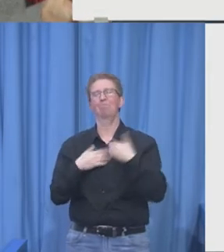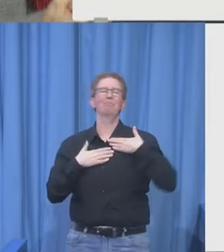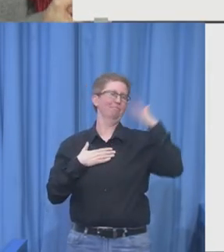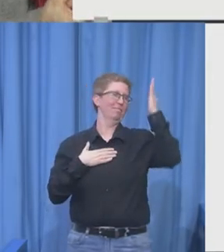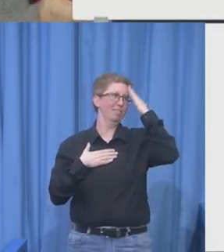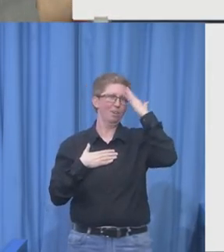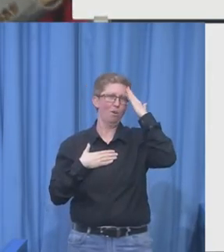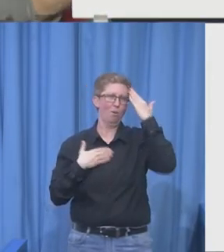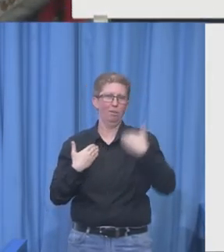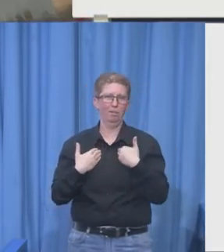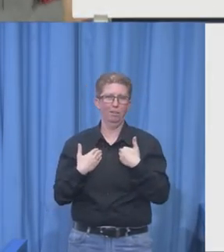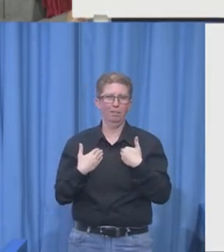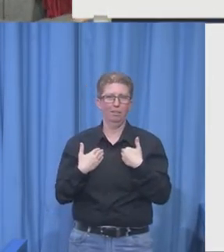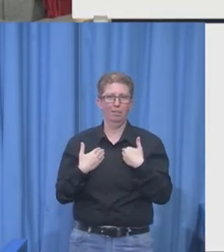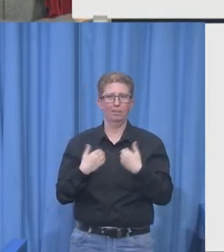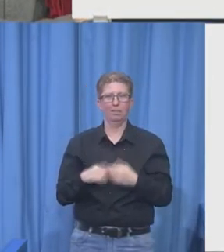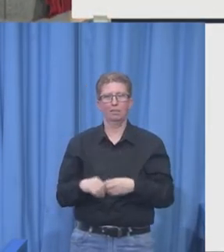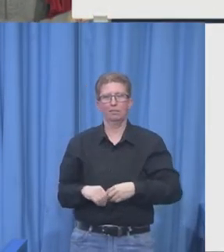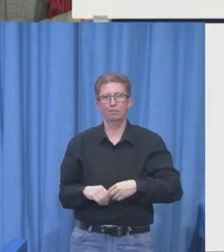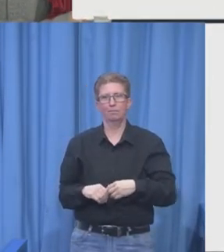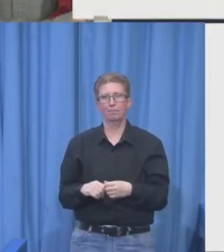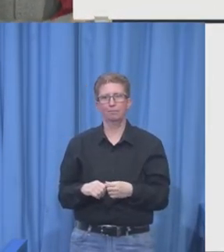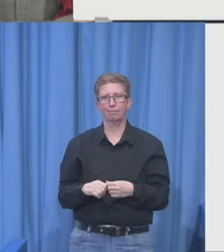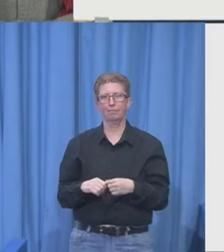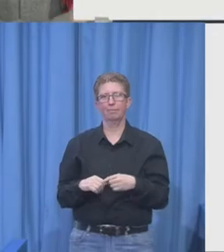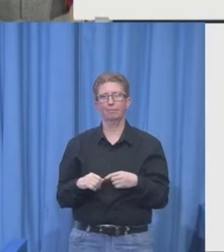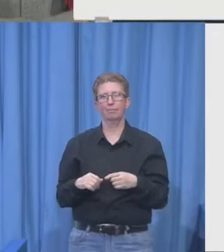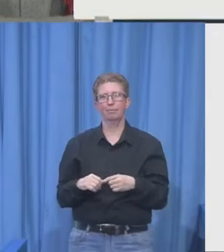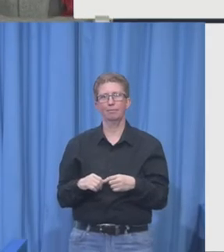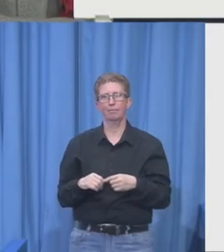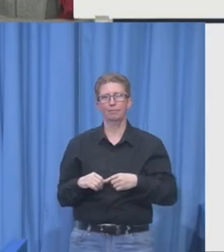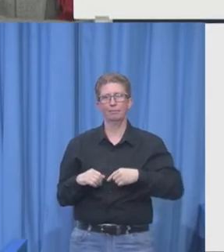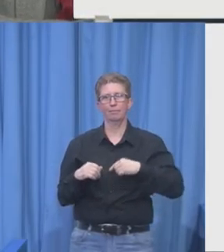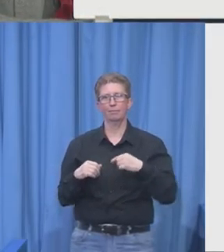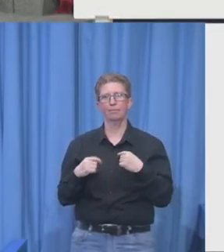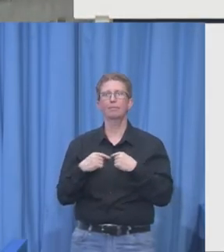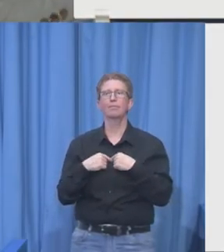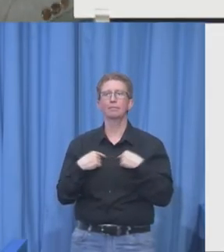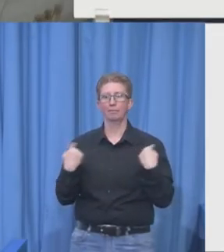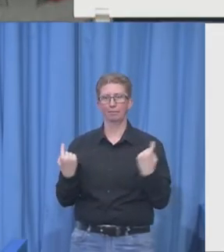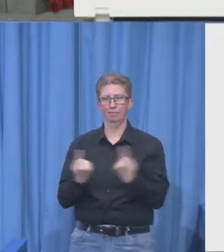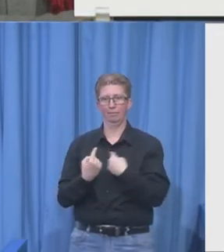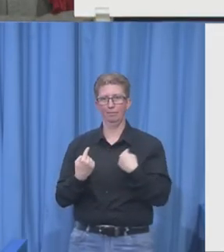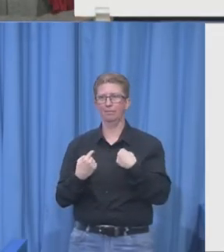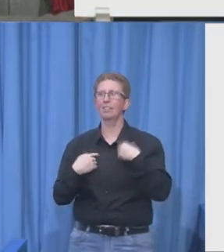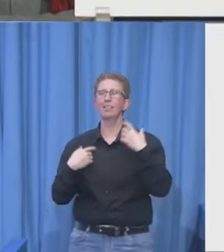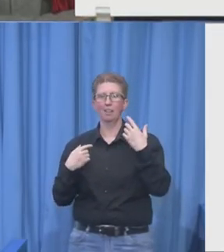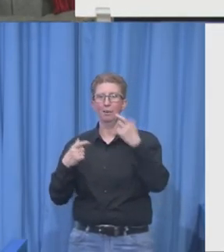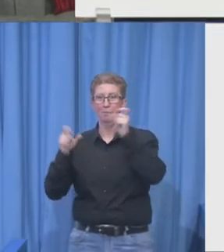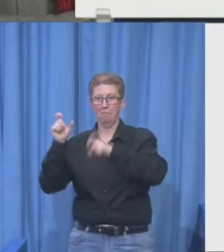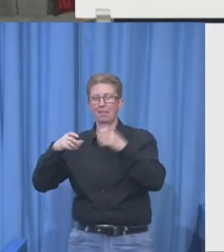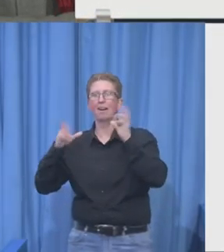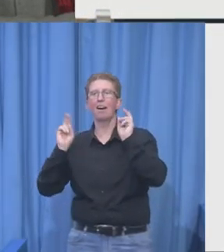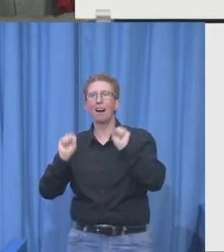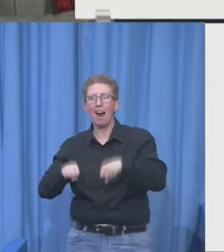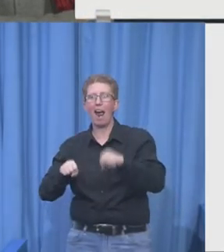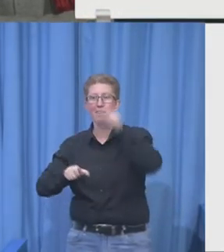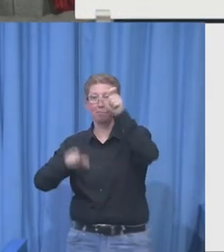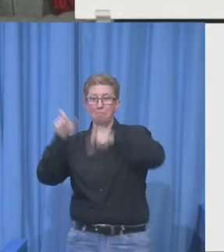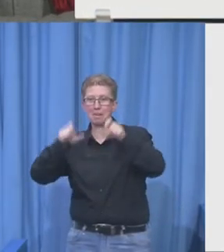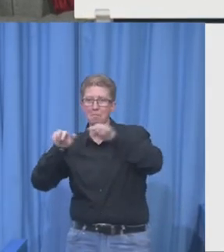important power or an important muscle to influence in public policies. And last but not least,